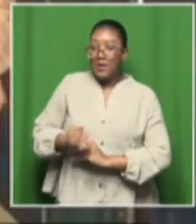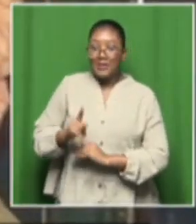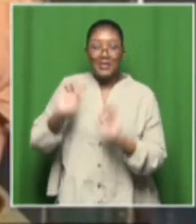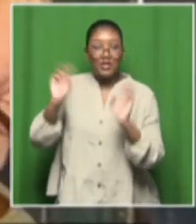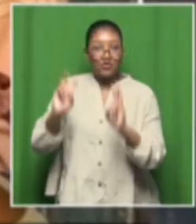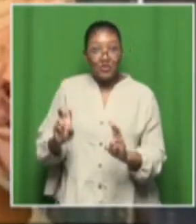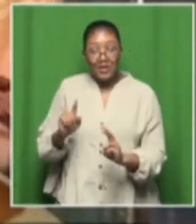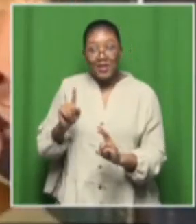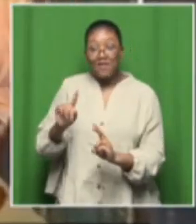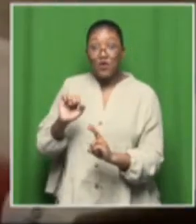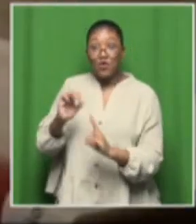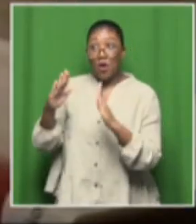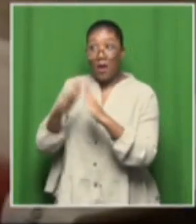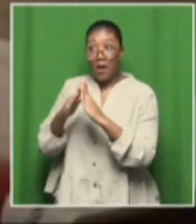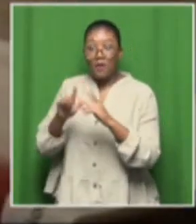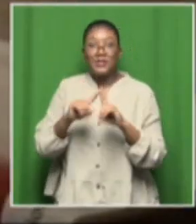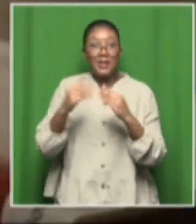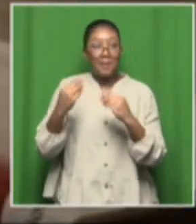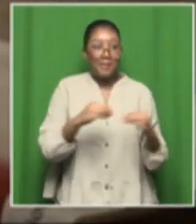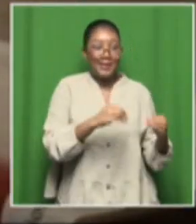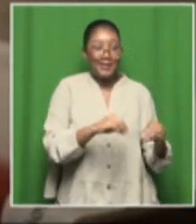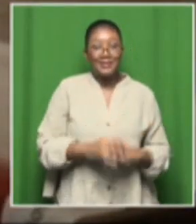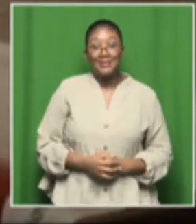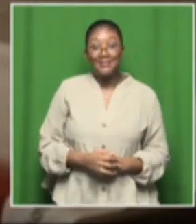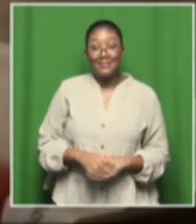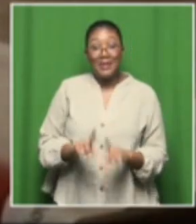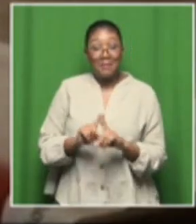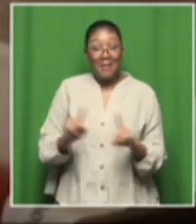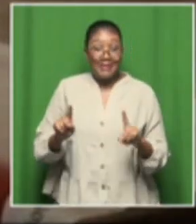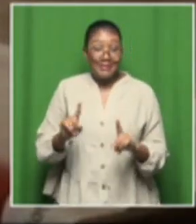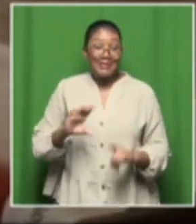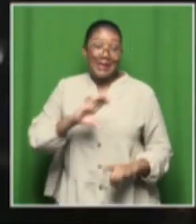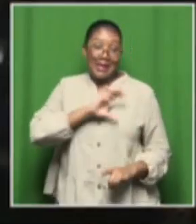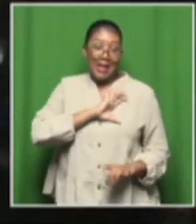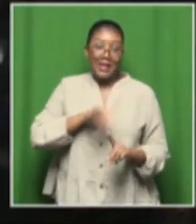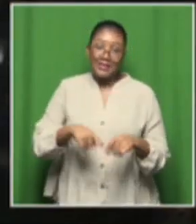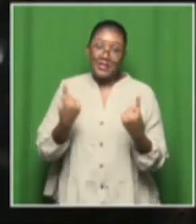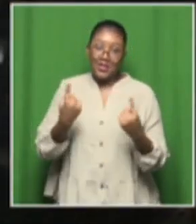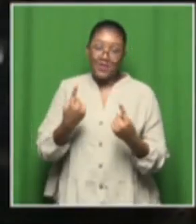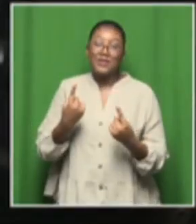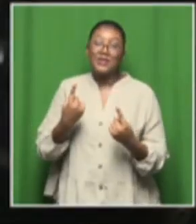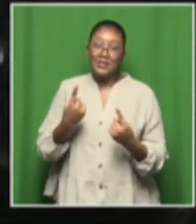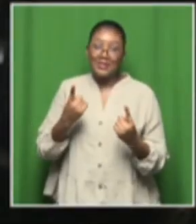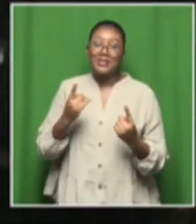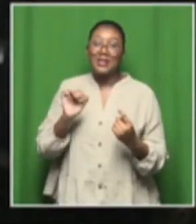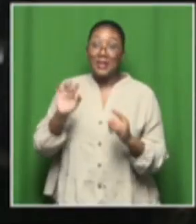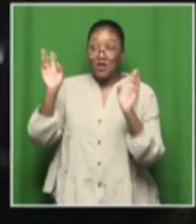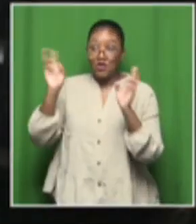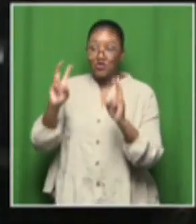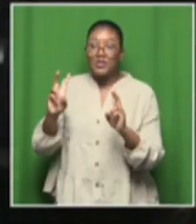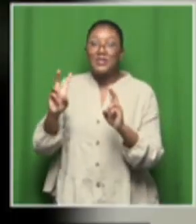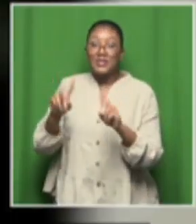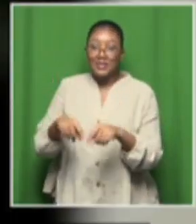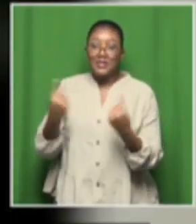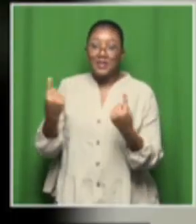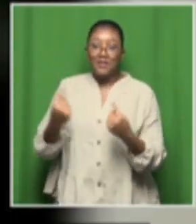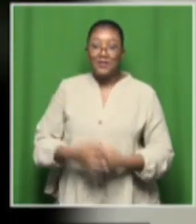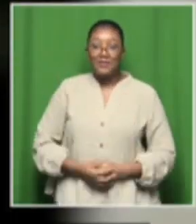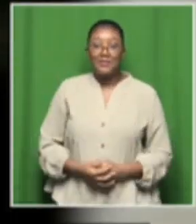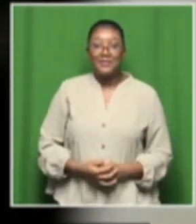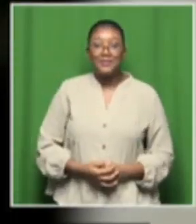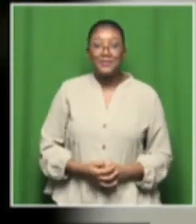both homes and businesses. However, each client is different with unique circumstances. So what we've